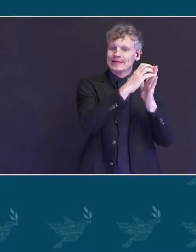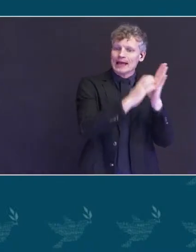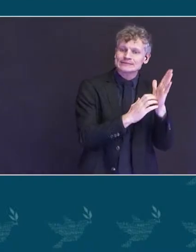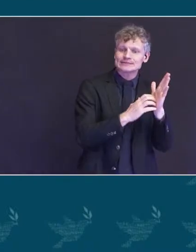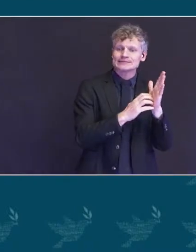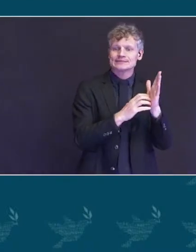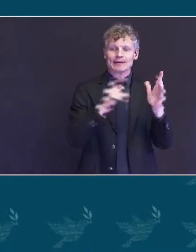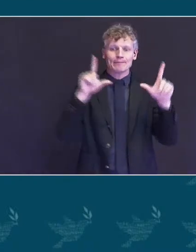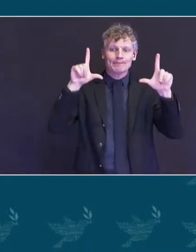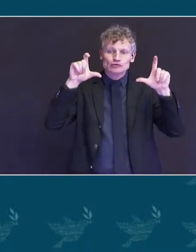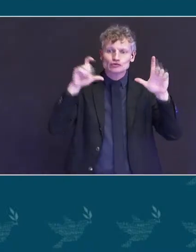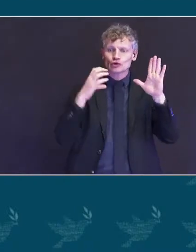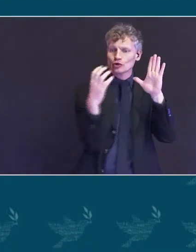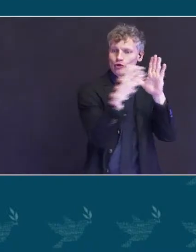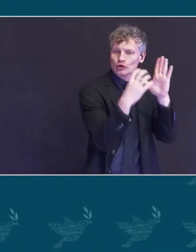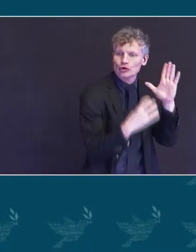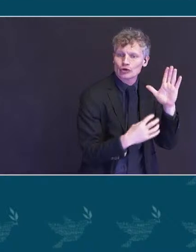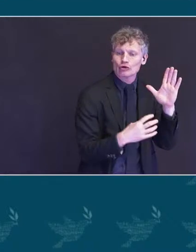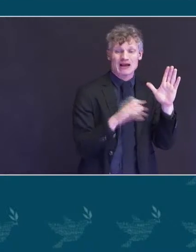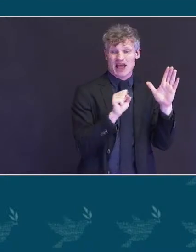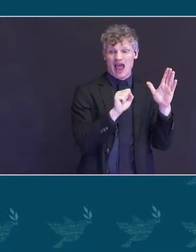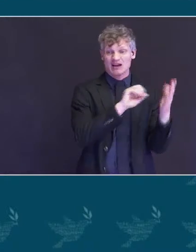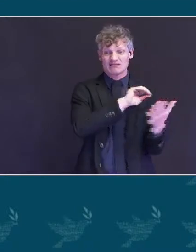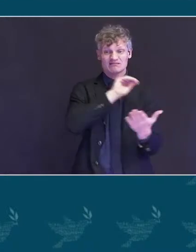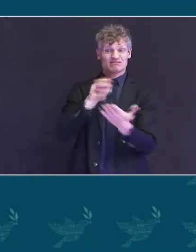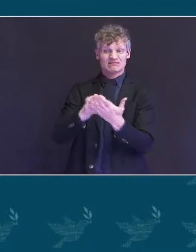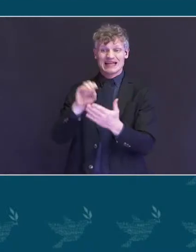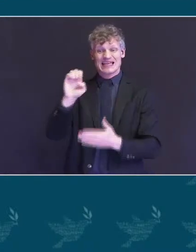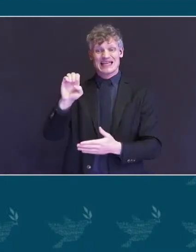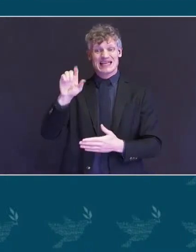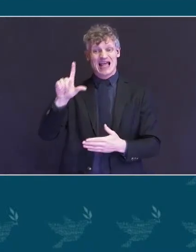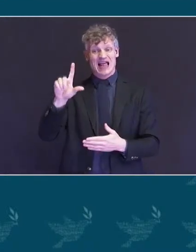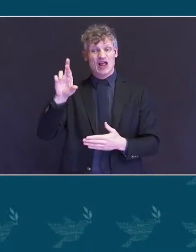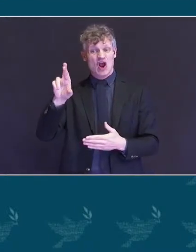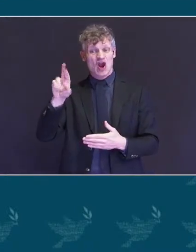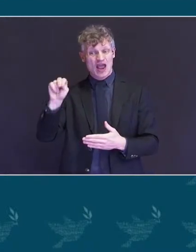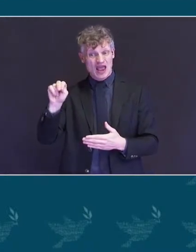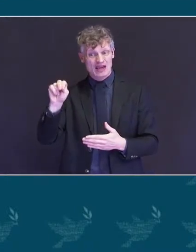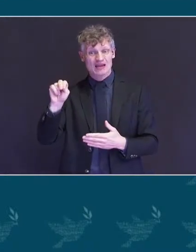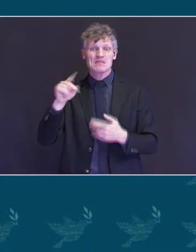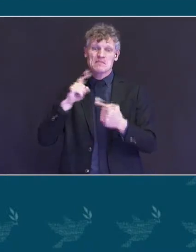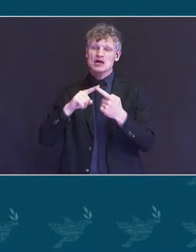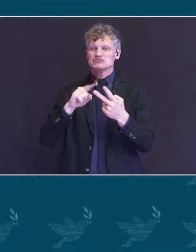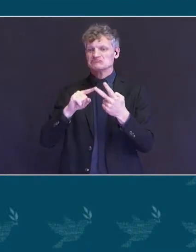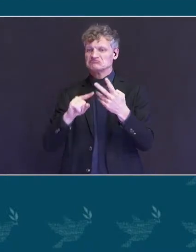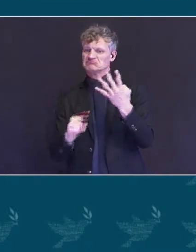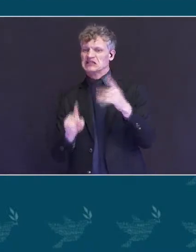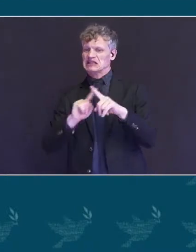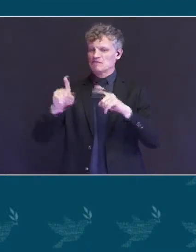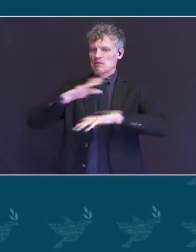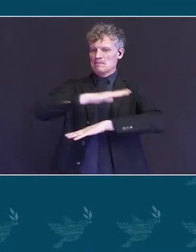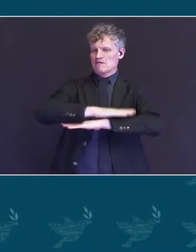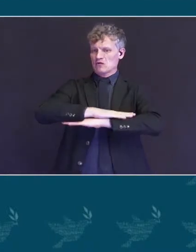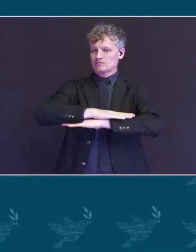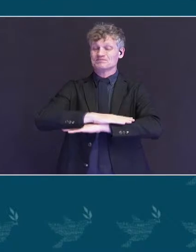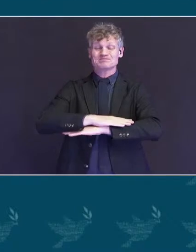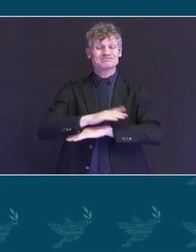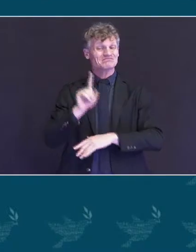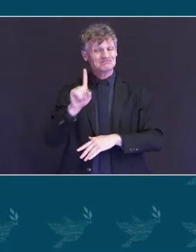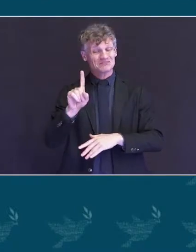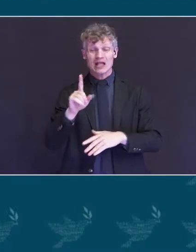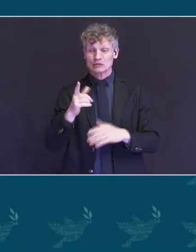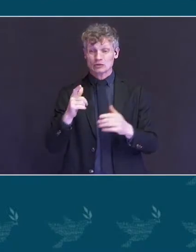made available on platforms like ELRN and OER Africa. However, accessibility is still a